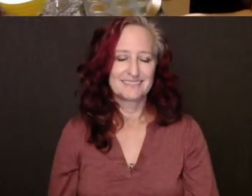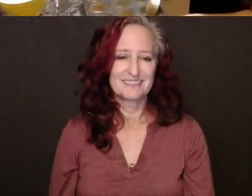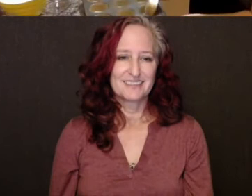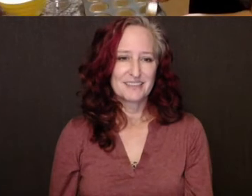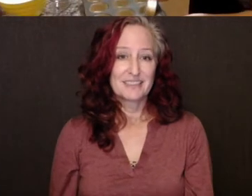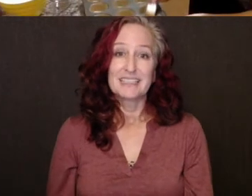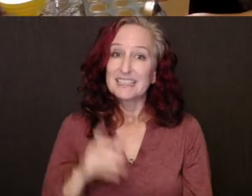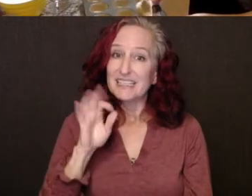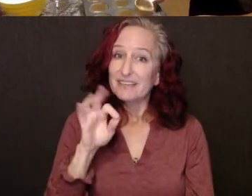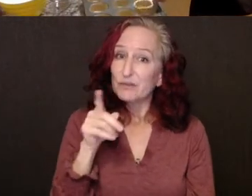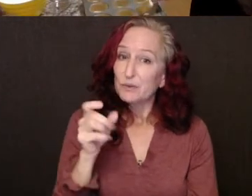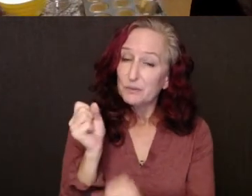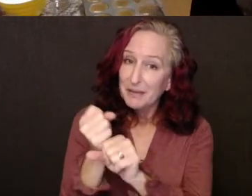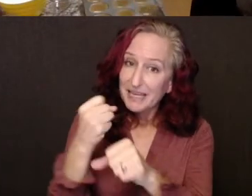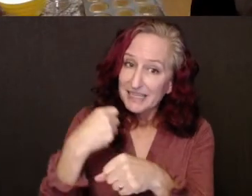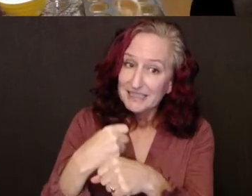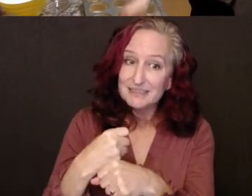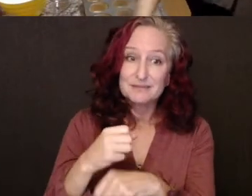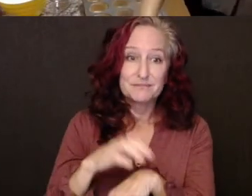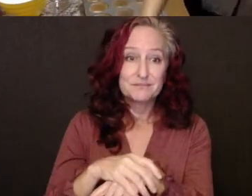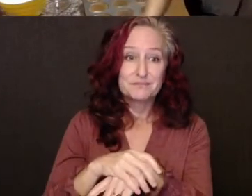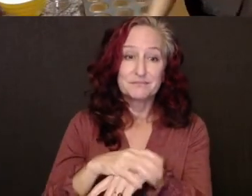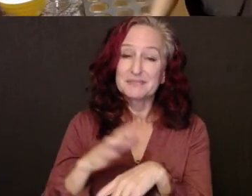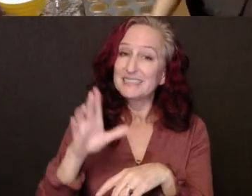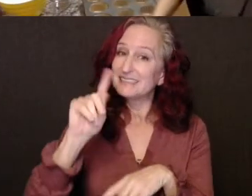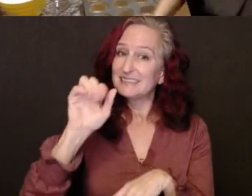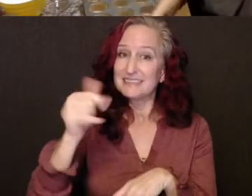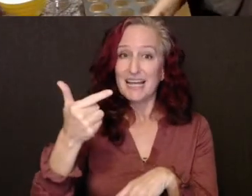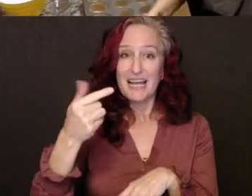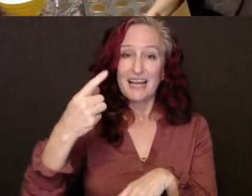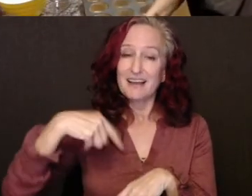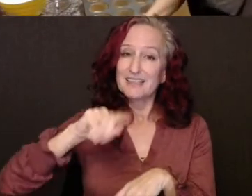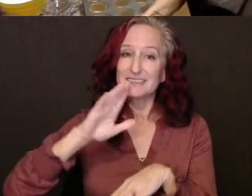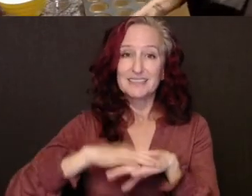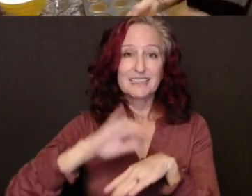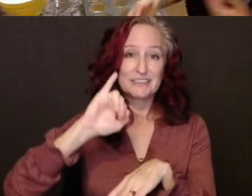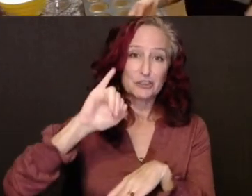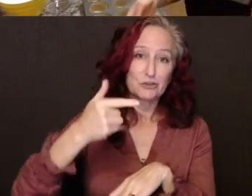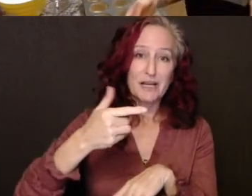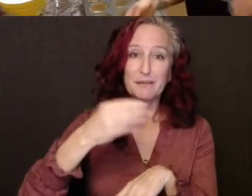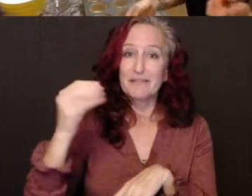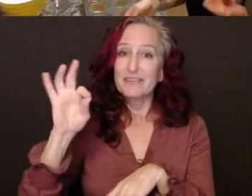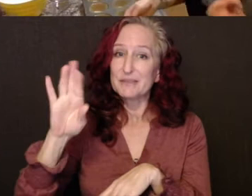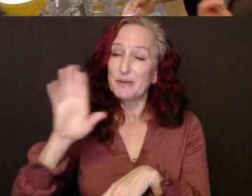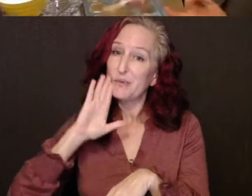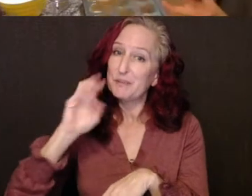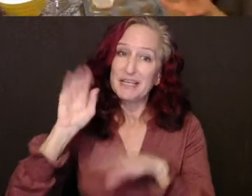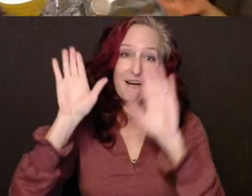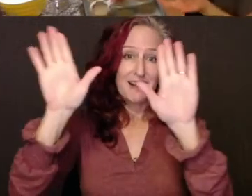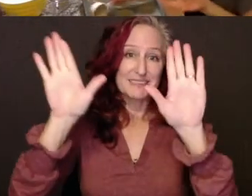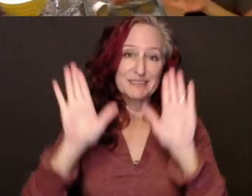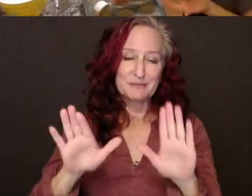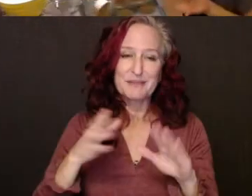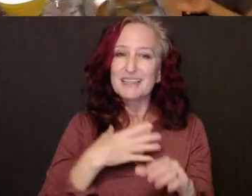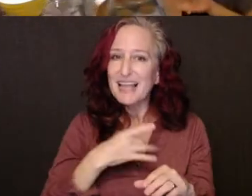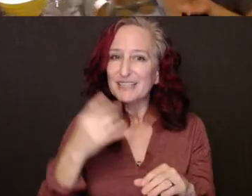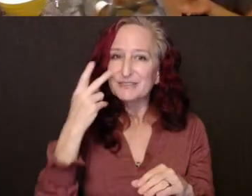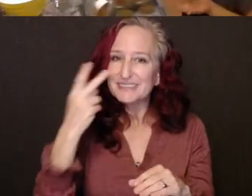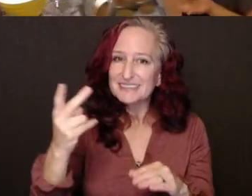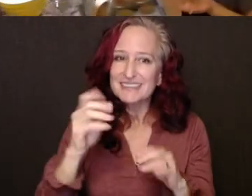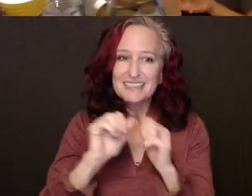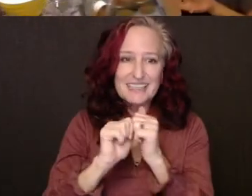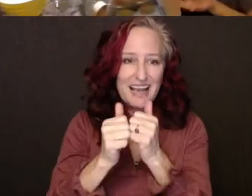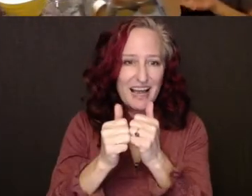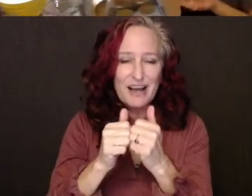probably tomorrow, Alicia, with all the recipes. Absolutely. Yes. I'm not sure when you will get it, but you